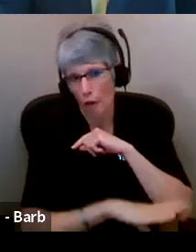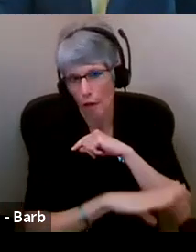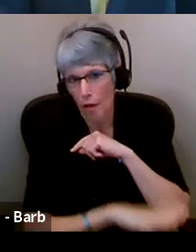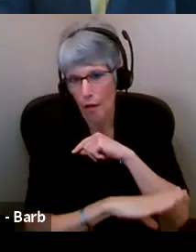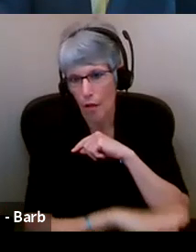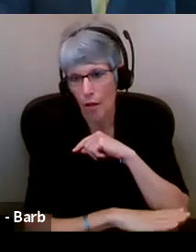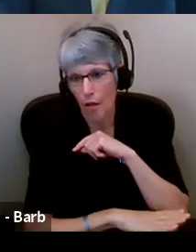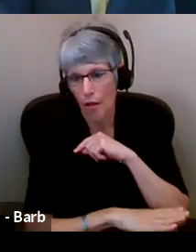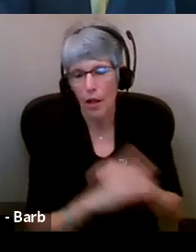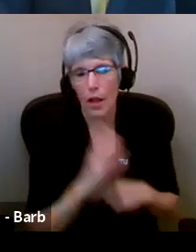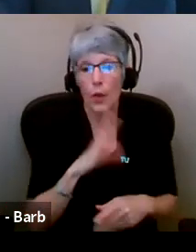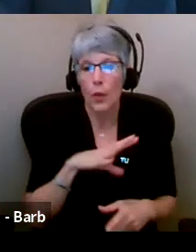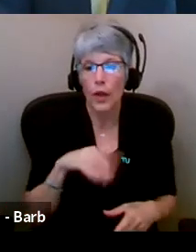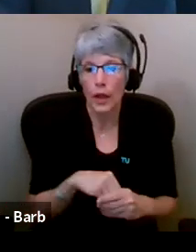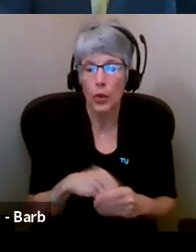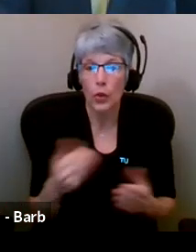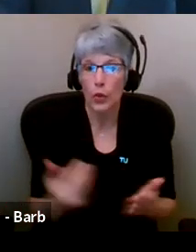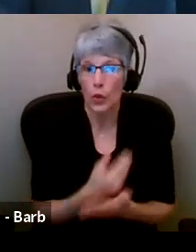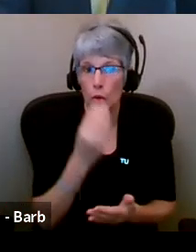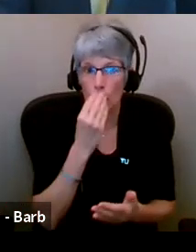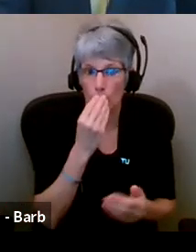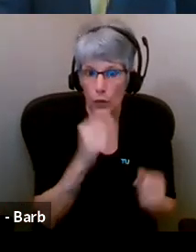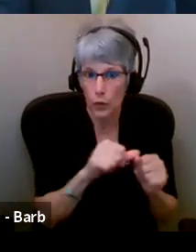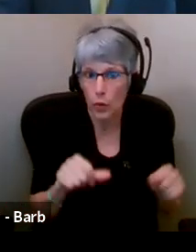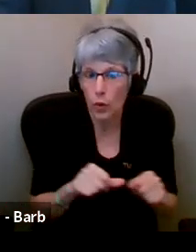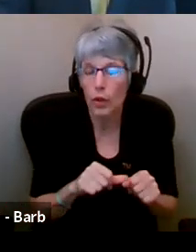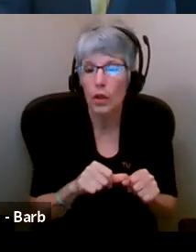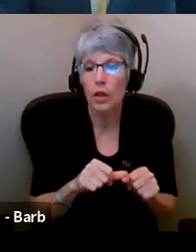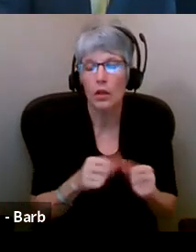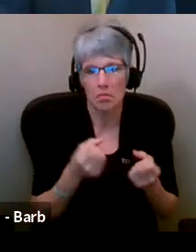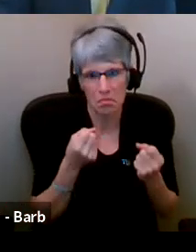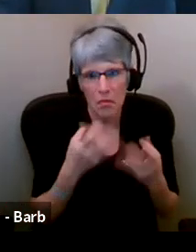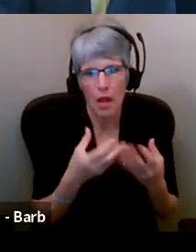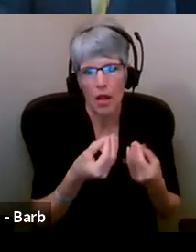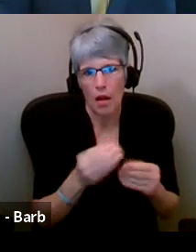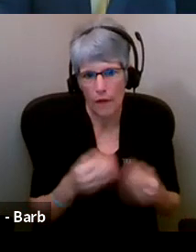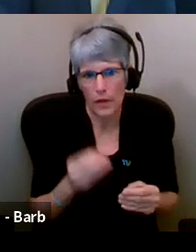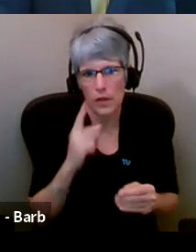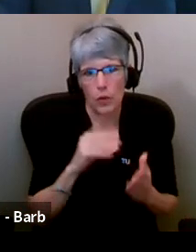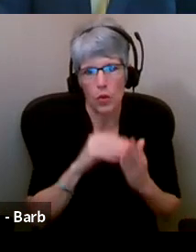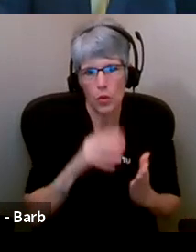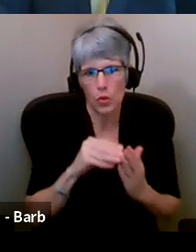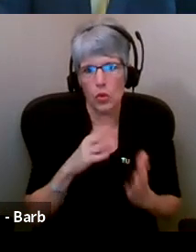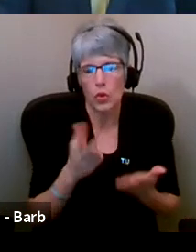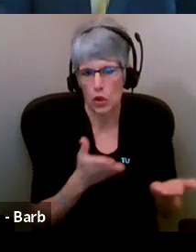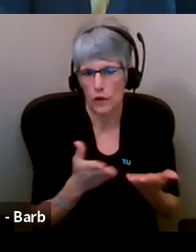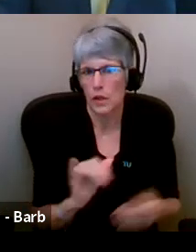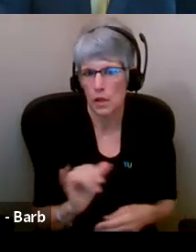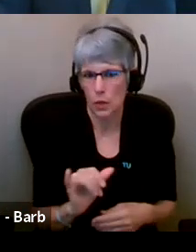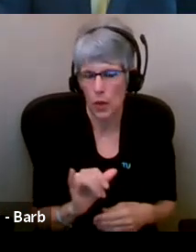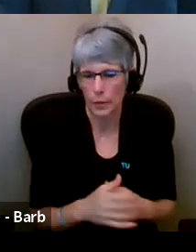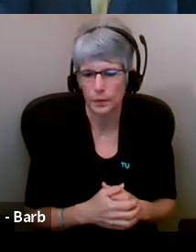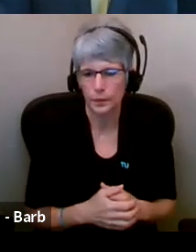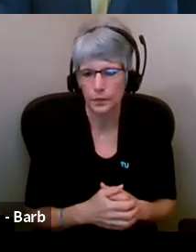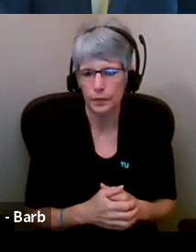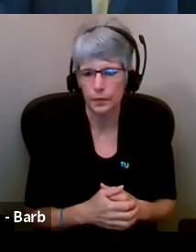will include the new food court and many offices for our student services as well. What it will not